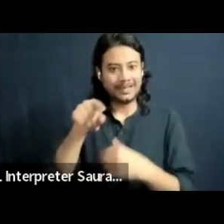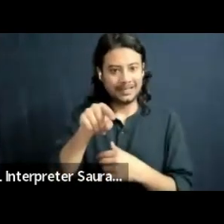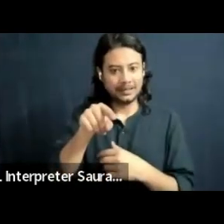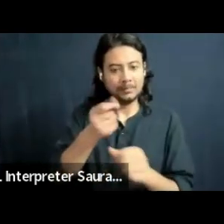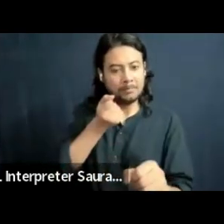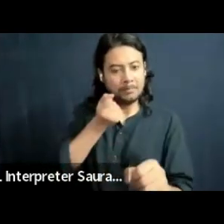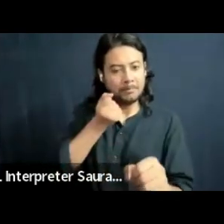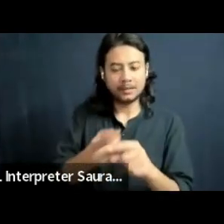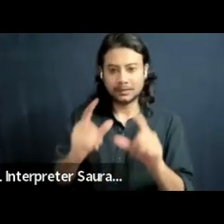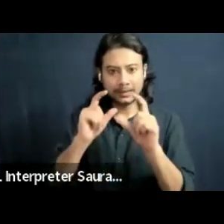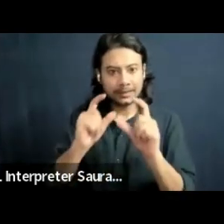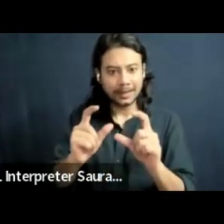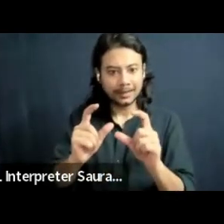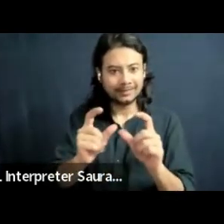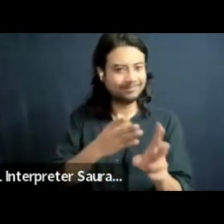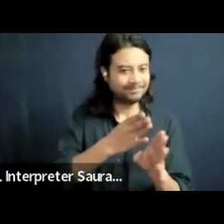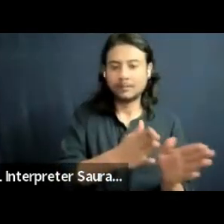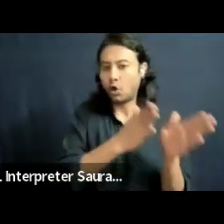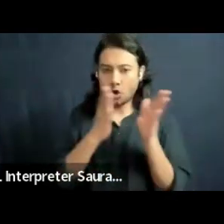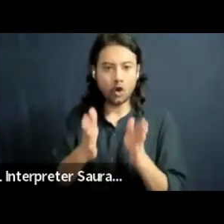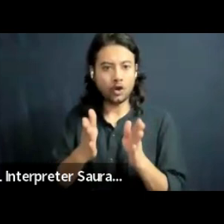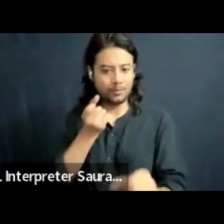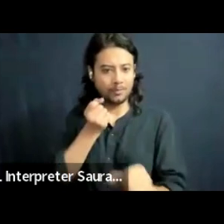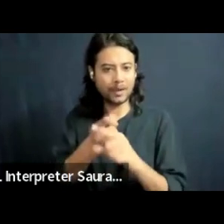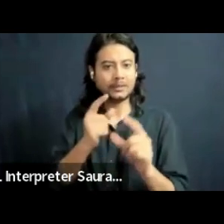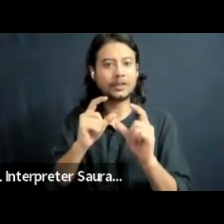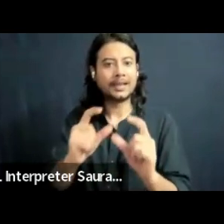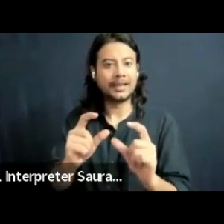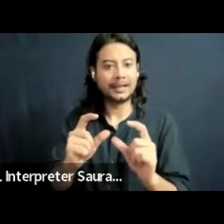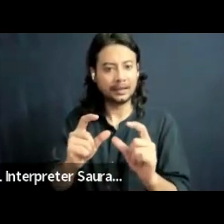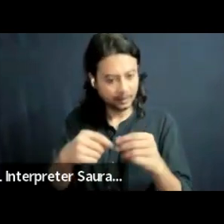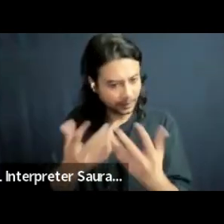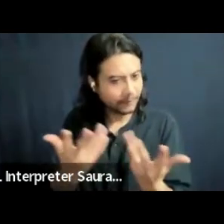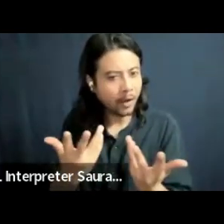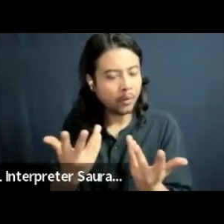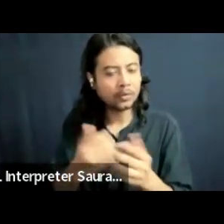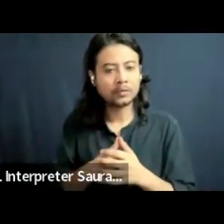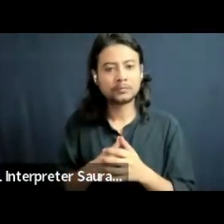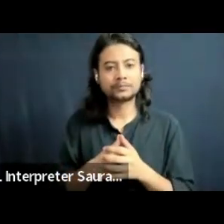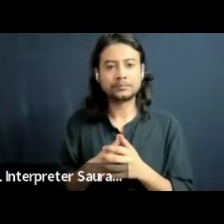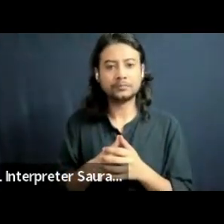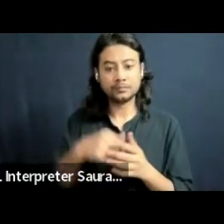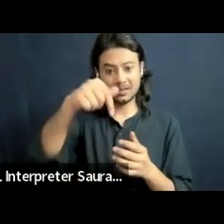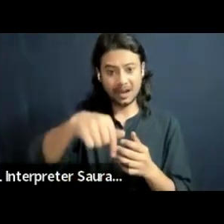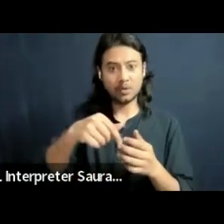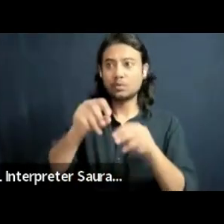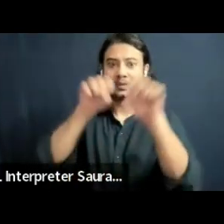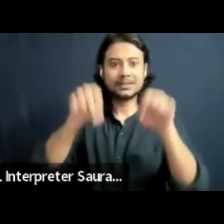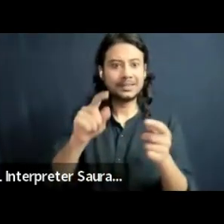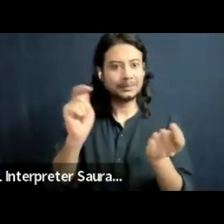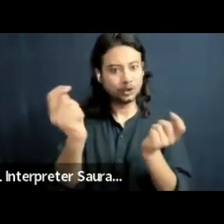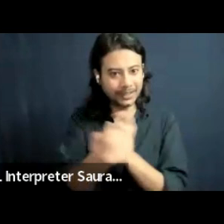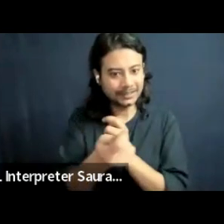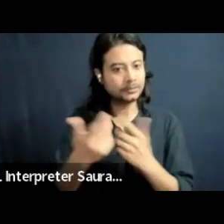and how disability impact the transition. Disability also impact the families and children, and the what are some of the government